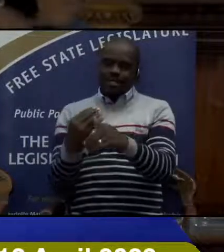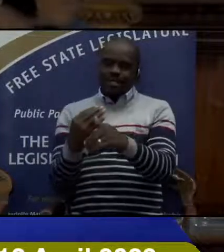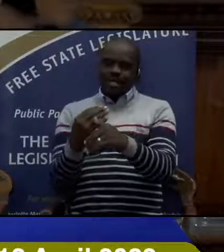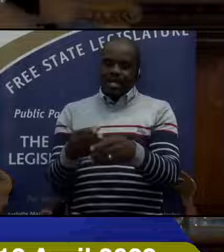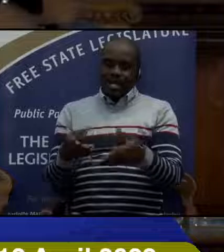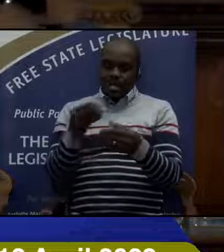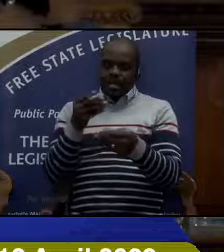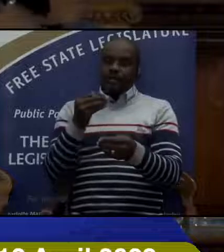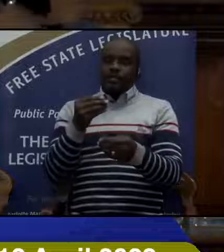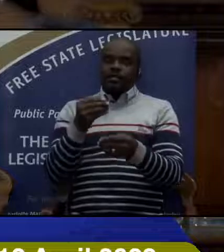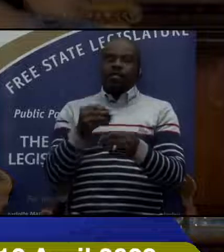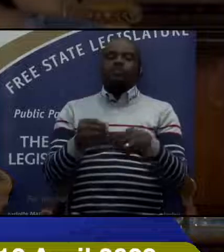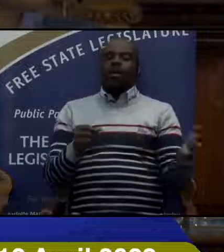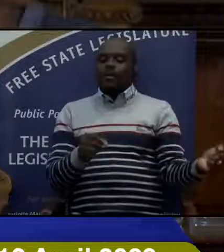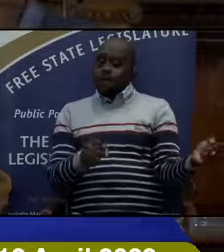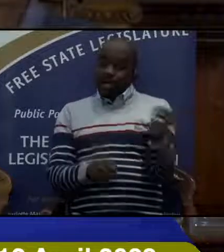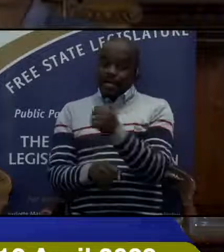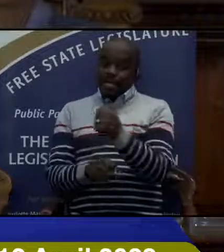workplace for